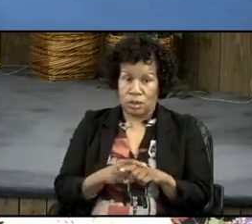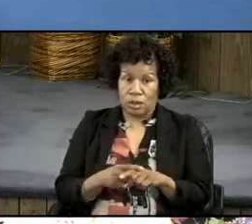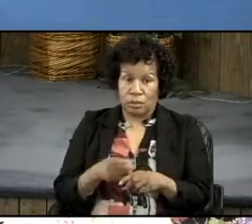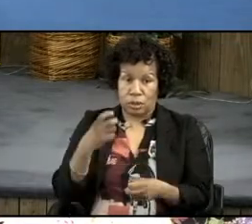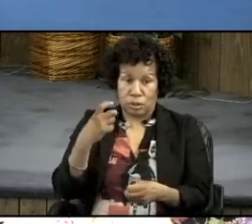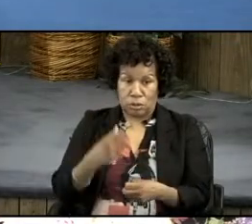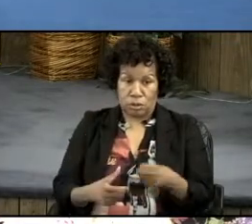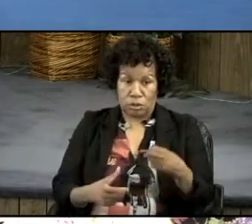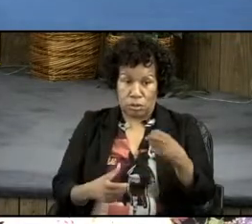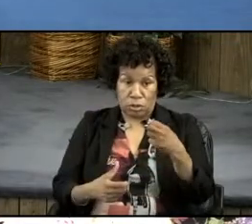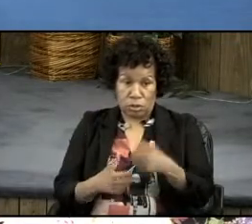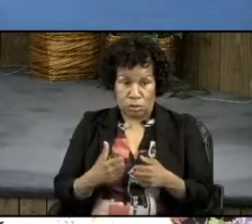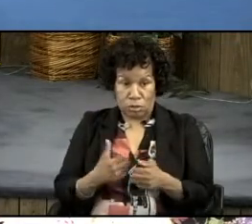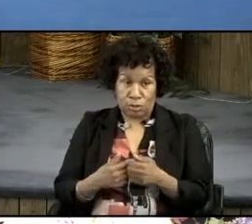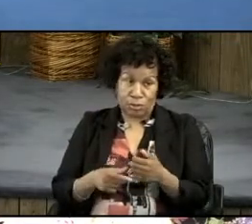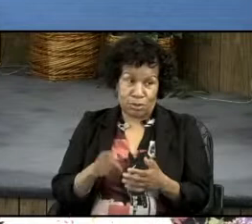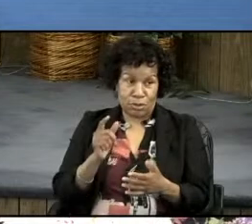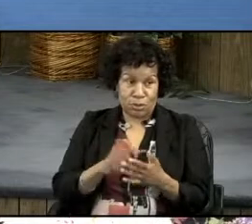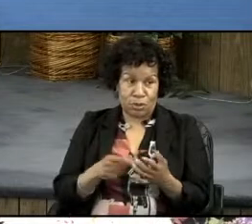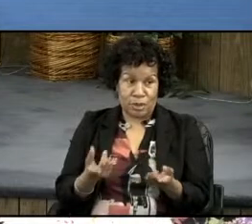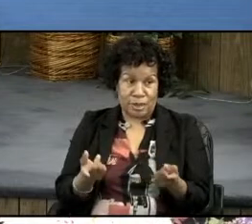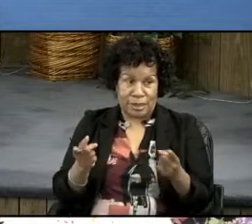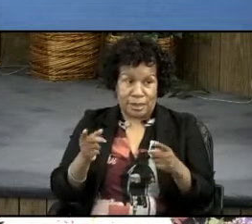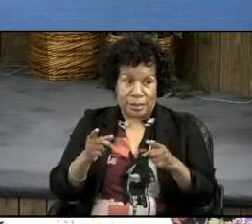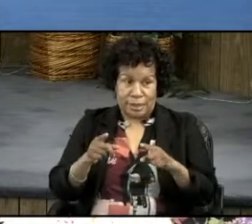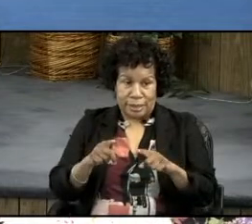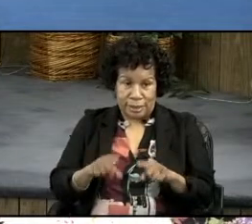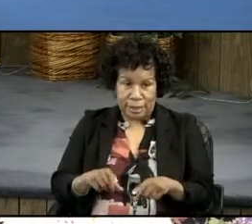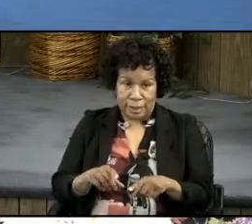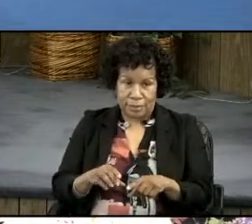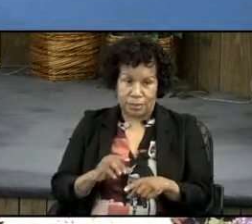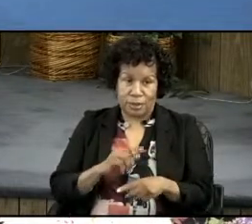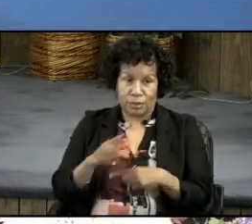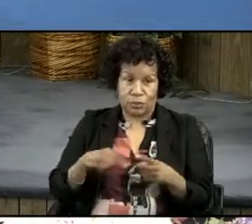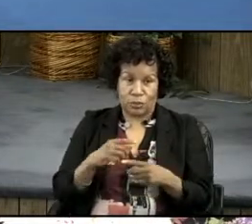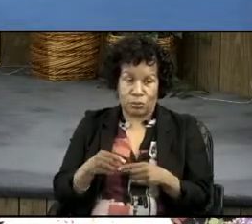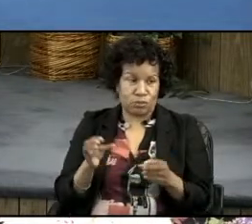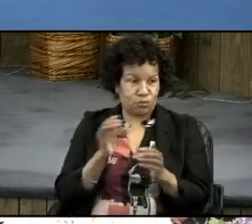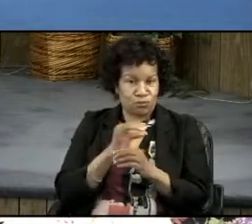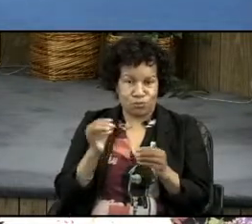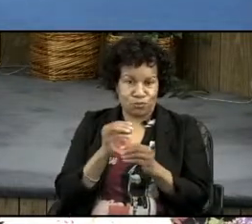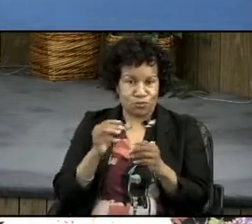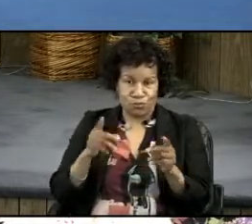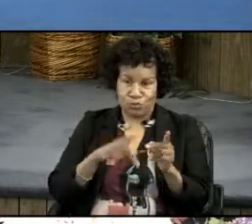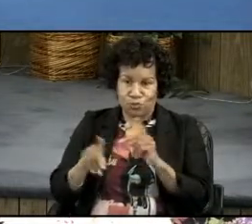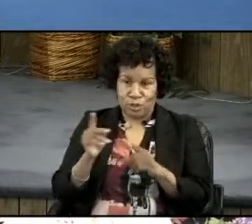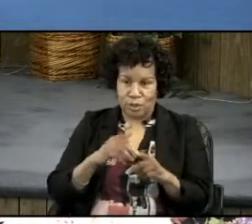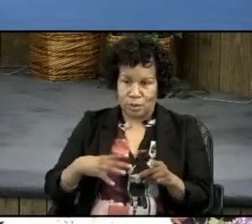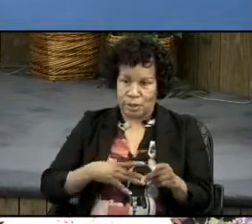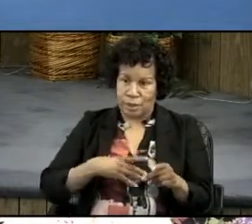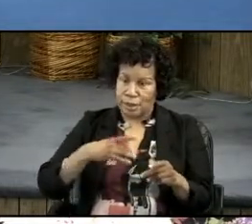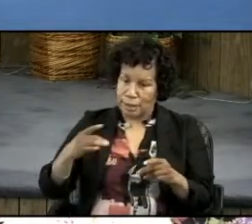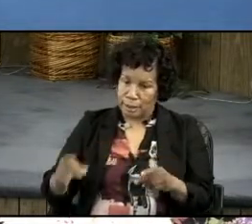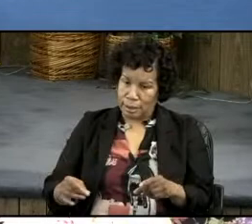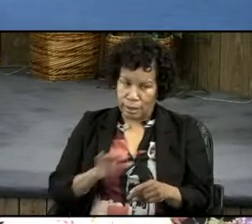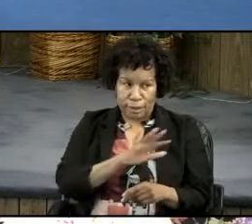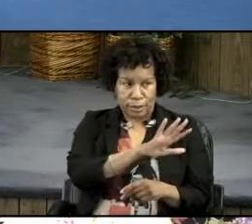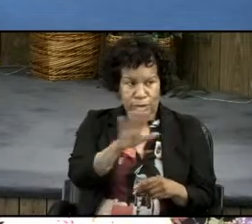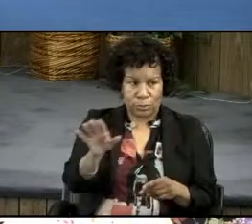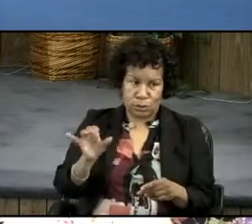you lose your job. I want to know what you're going to do when nobody like you. Is God still